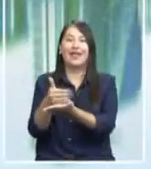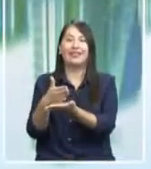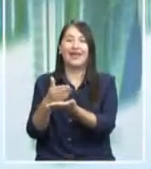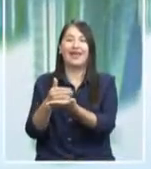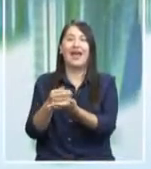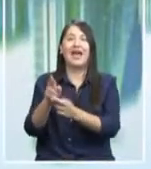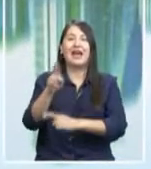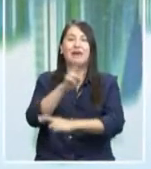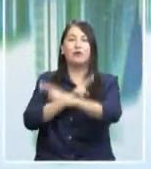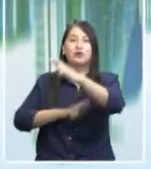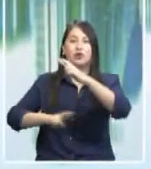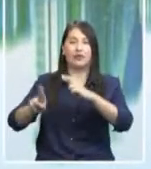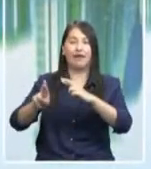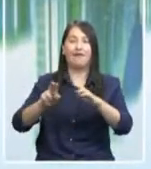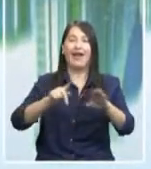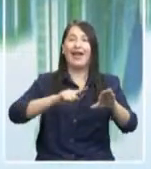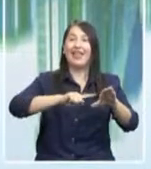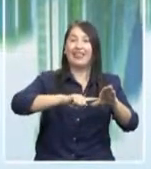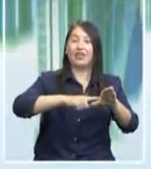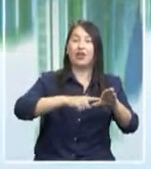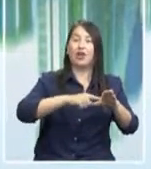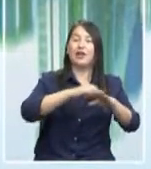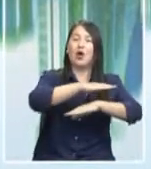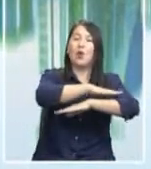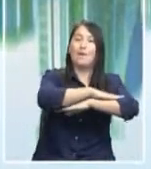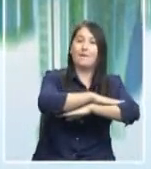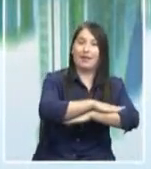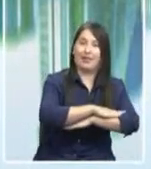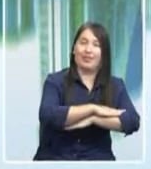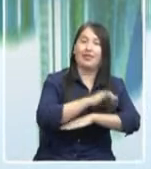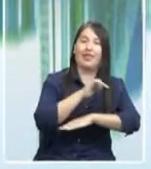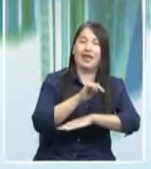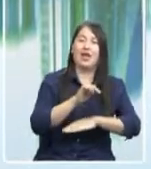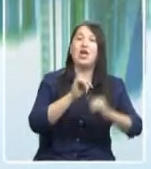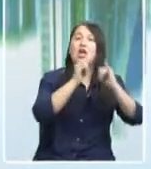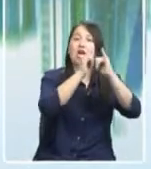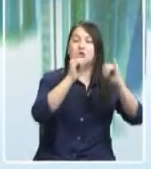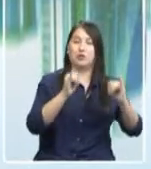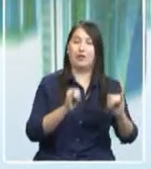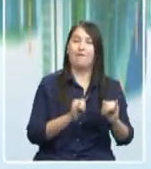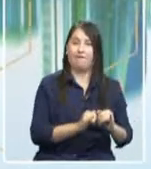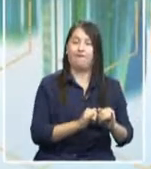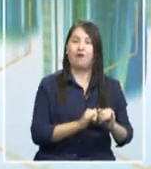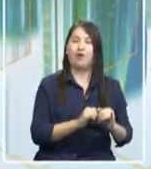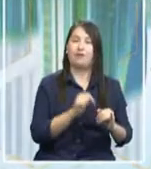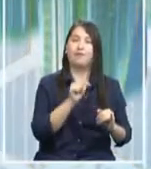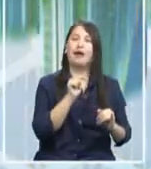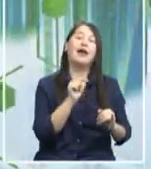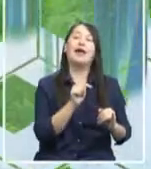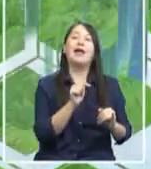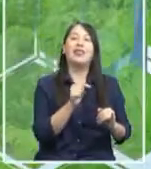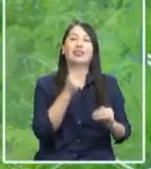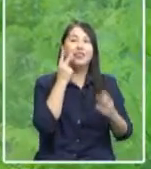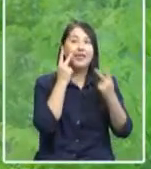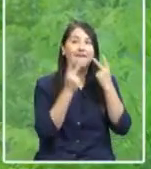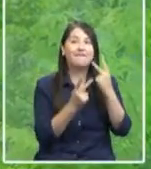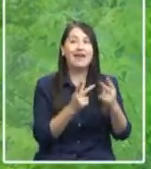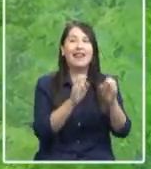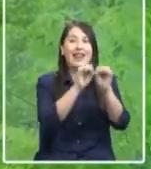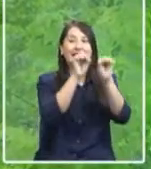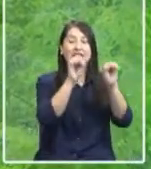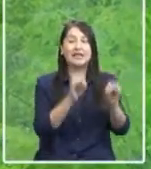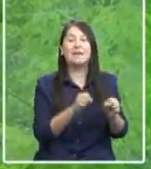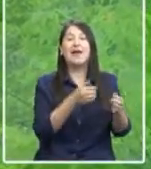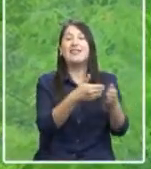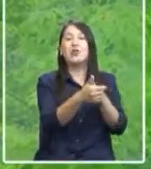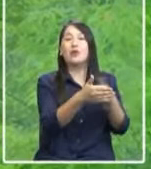pointing at these systems of nature and science and law and urging us to stay